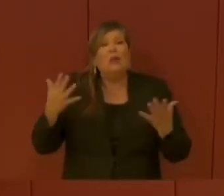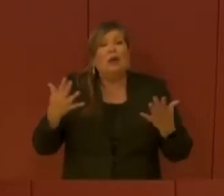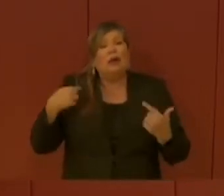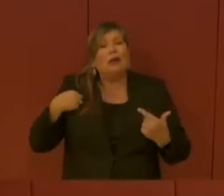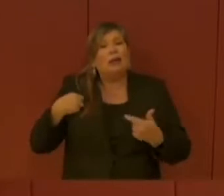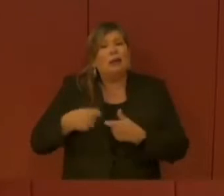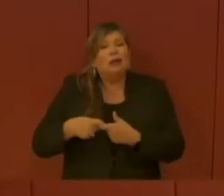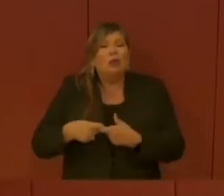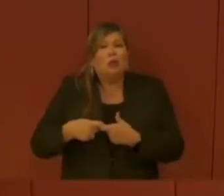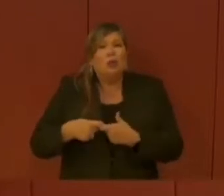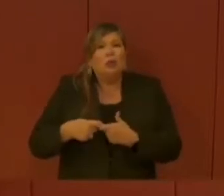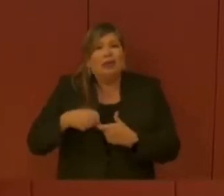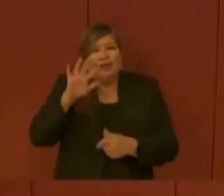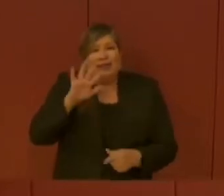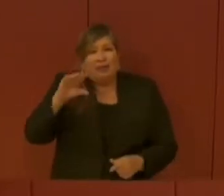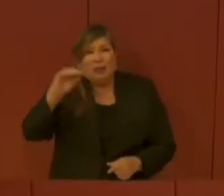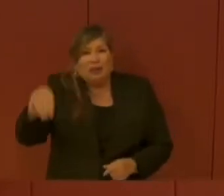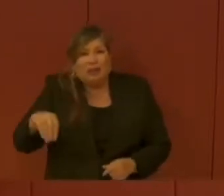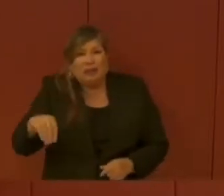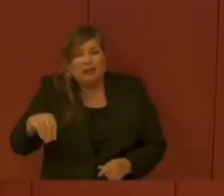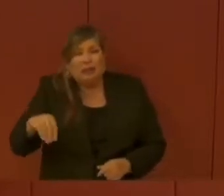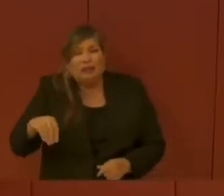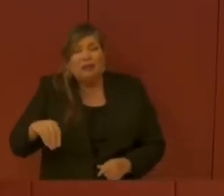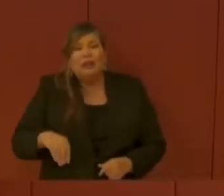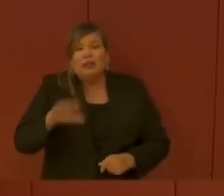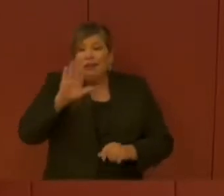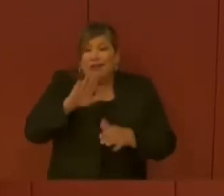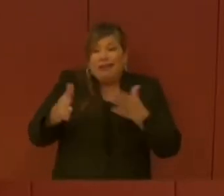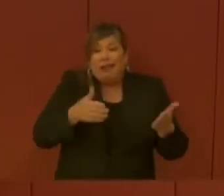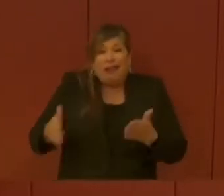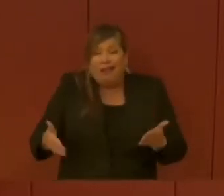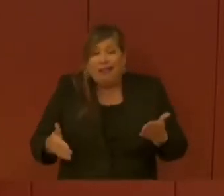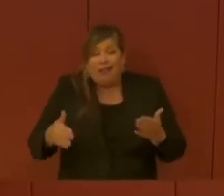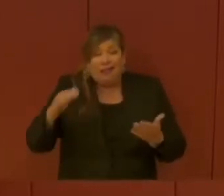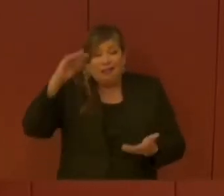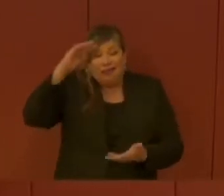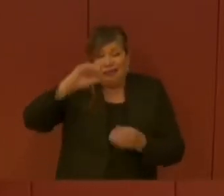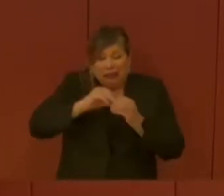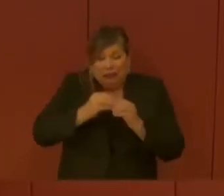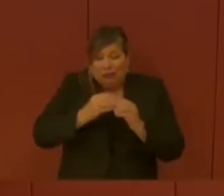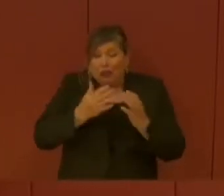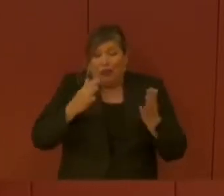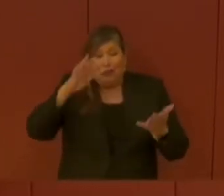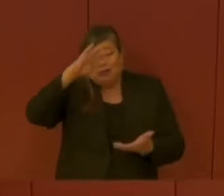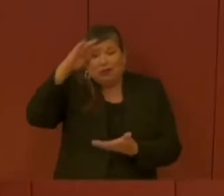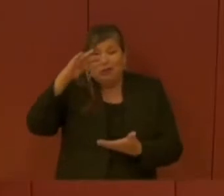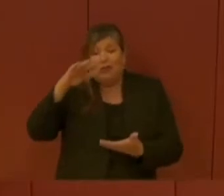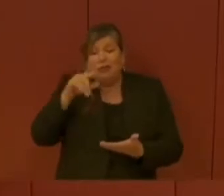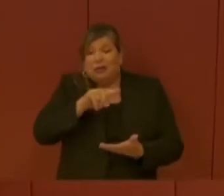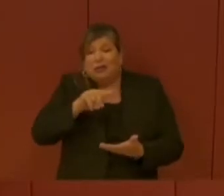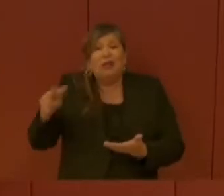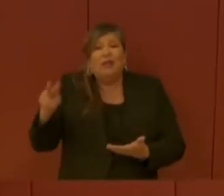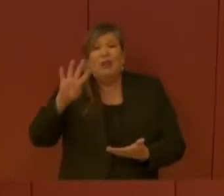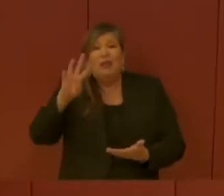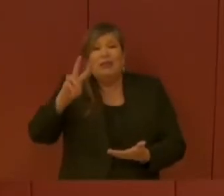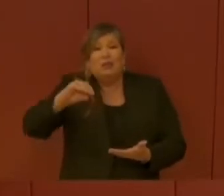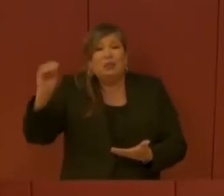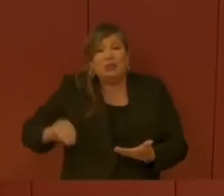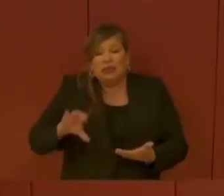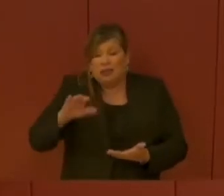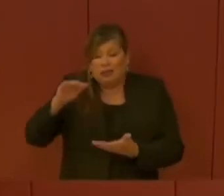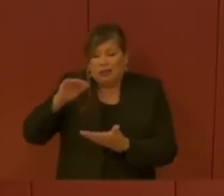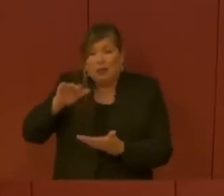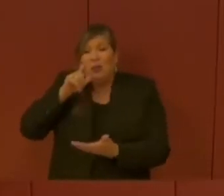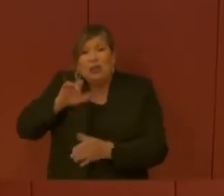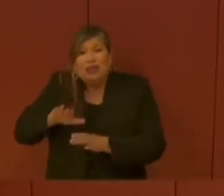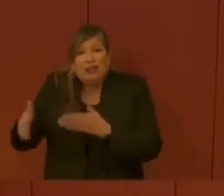Latino. 46% of the deaths happen to be Latino. So when I say, or